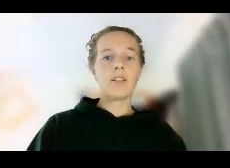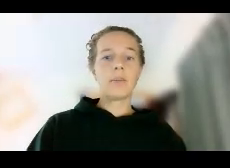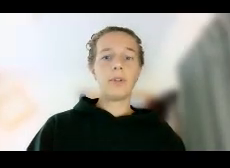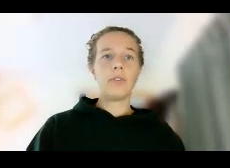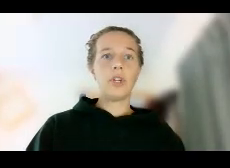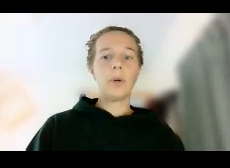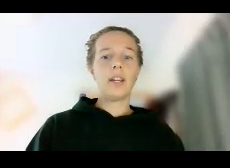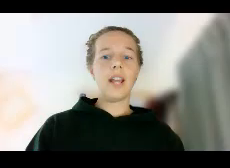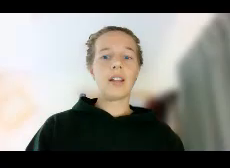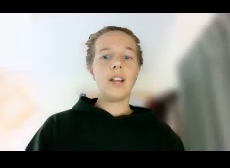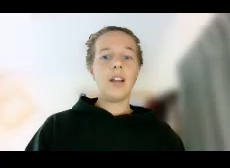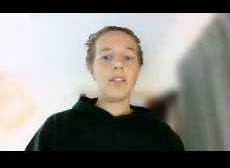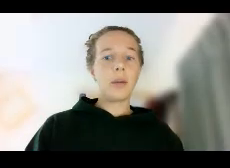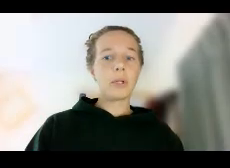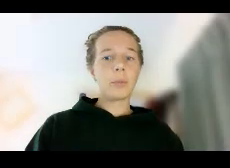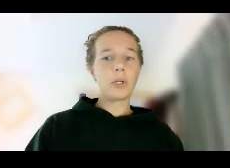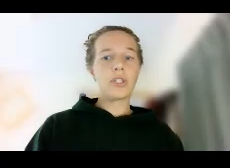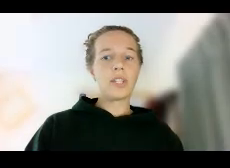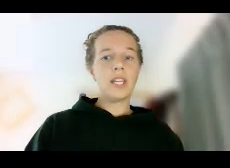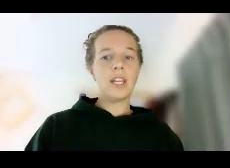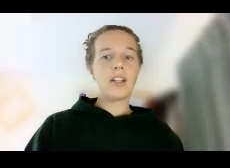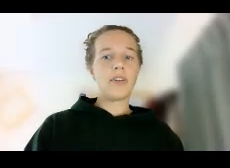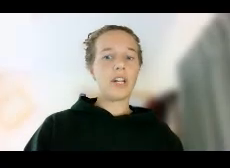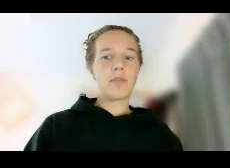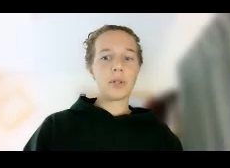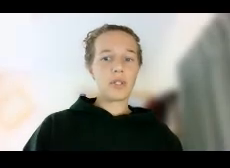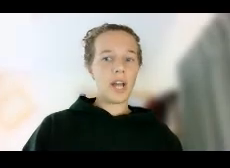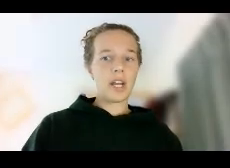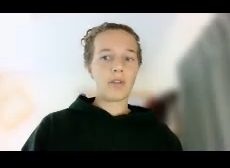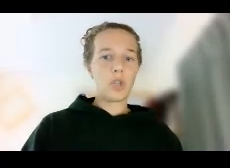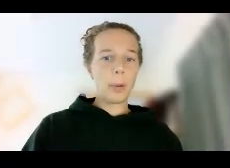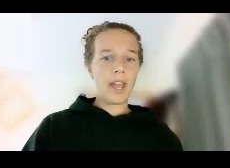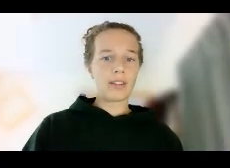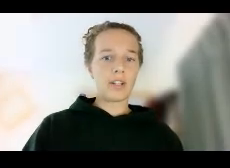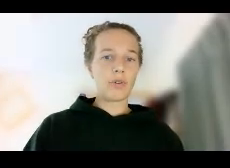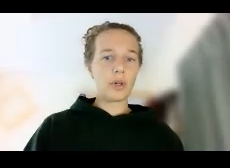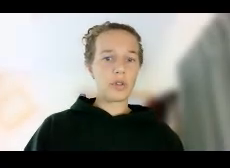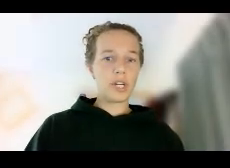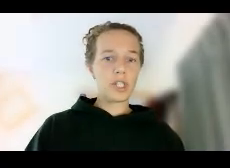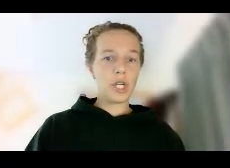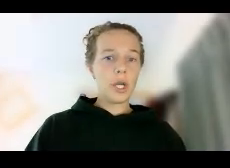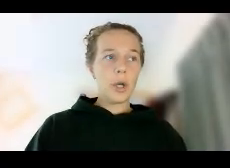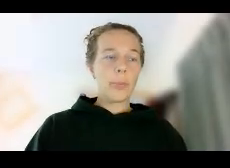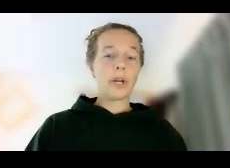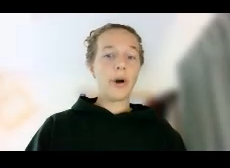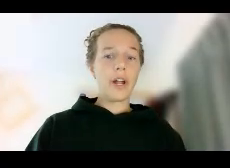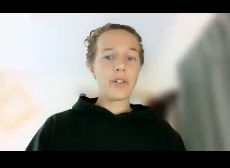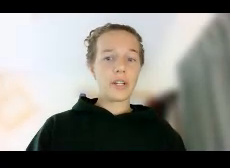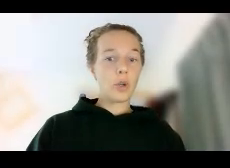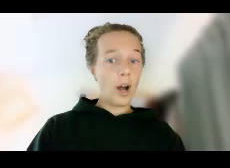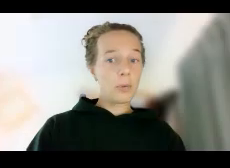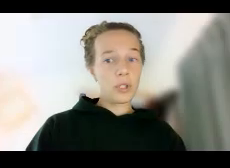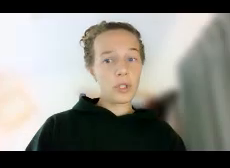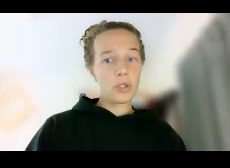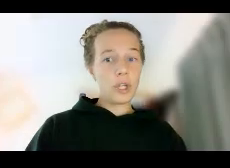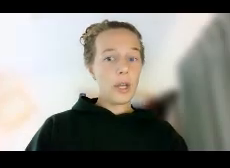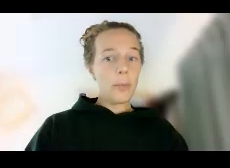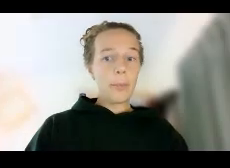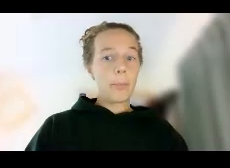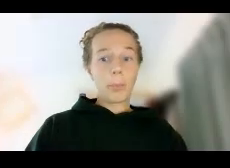Yeah, I think it's important to know here that thick-billed murres eat a very diverse diet of zooplankton and forage fish, but in contrast,